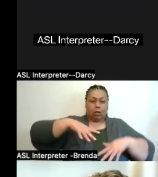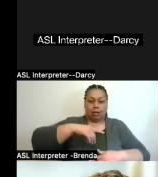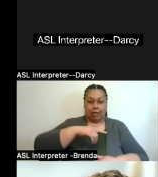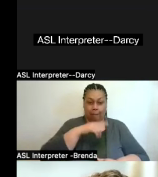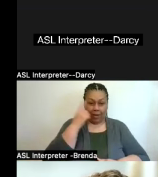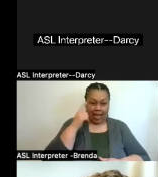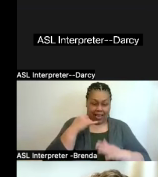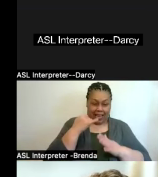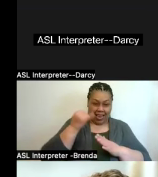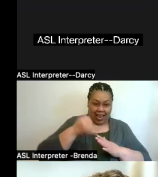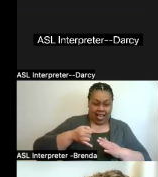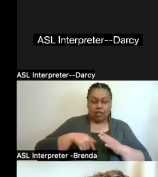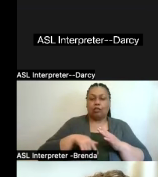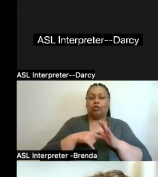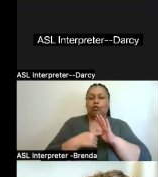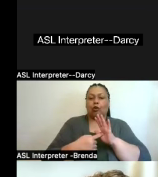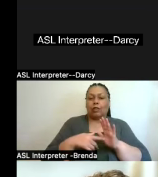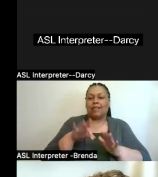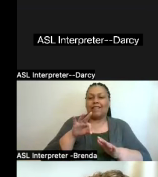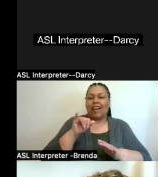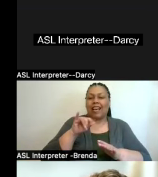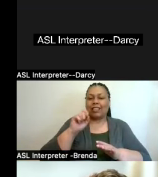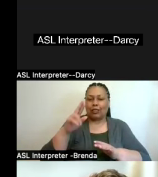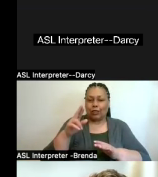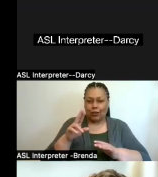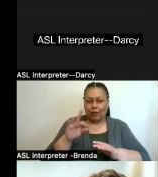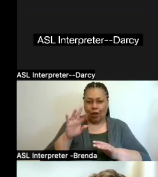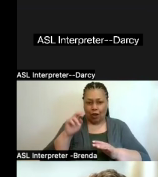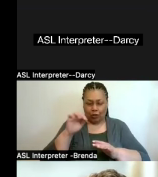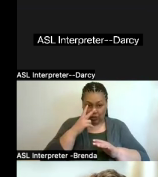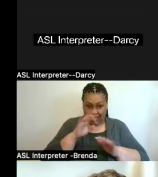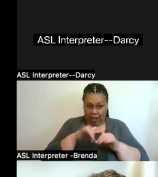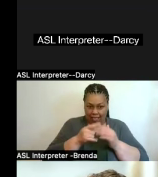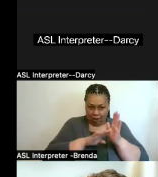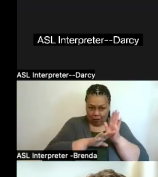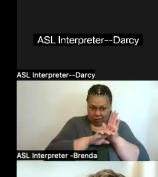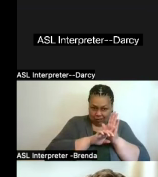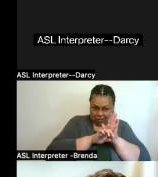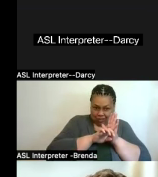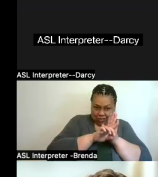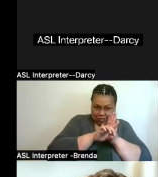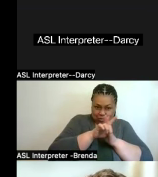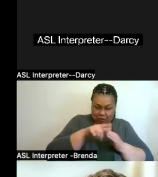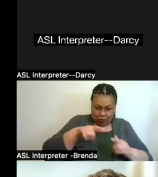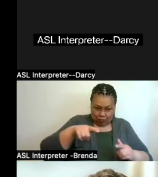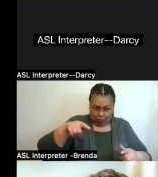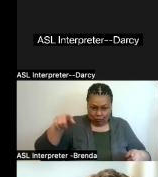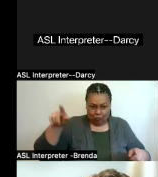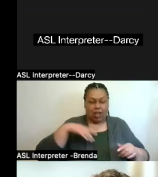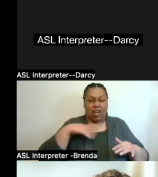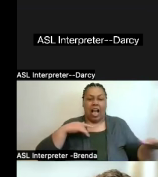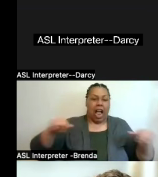showing the FINDER fault rupture estimate, how that grows in time and how everything matches the observed